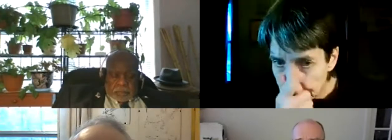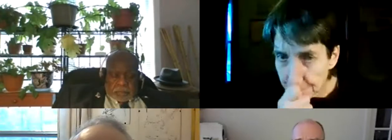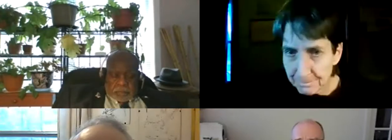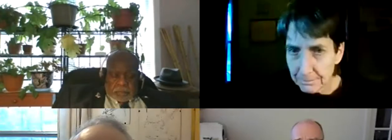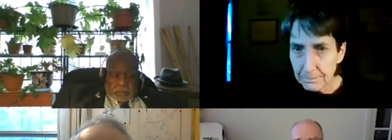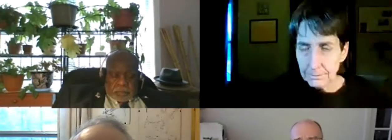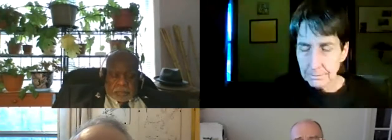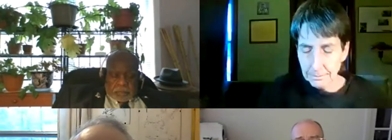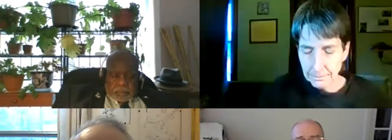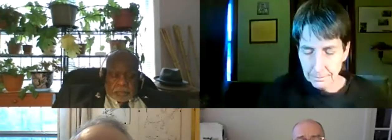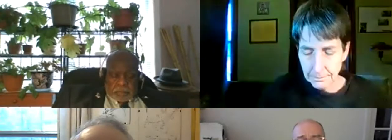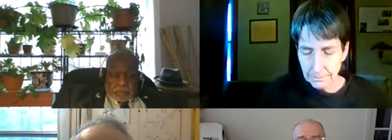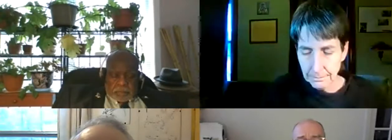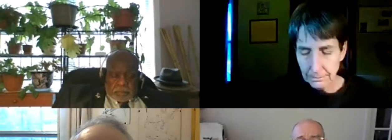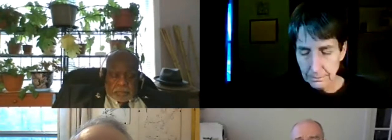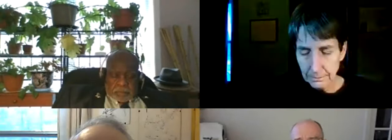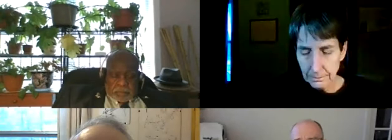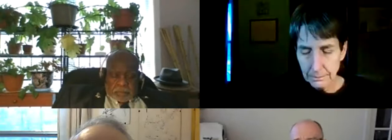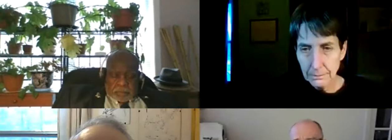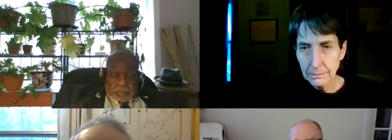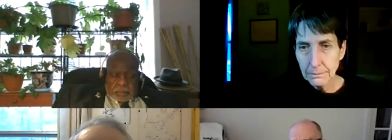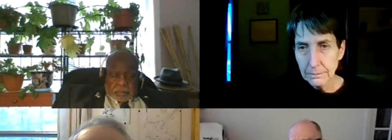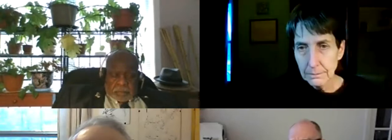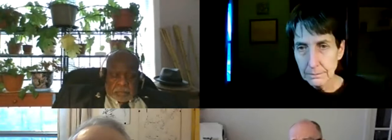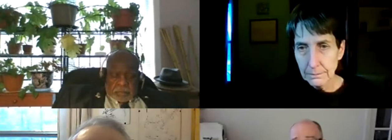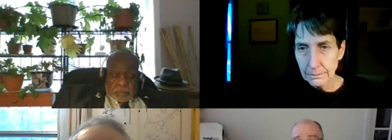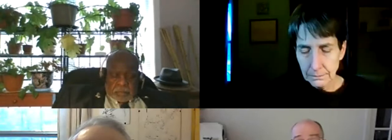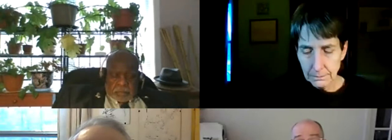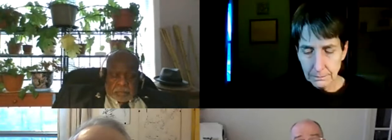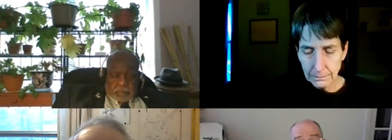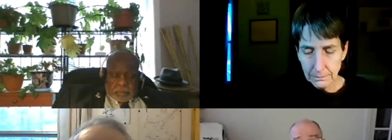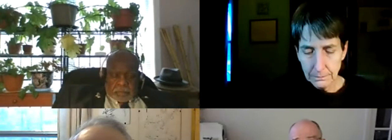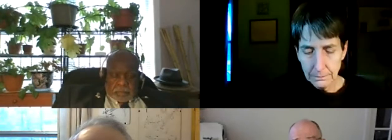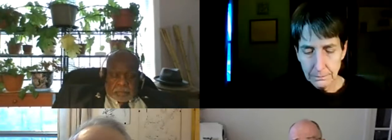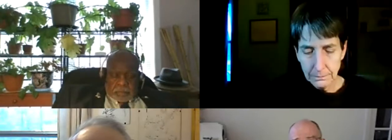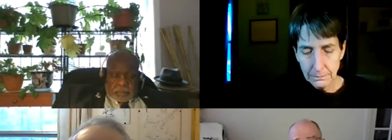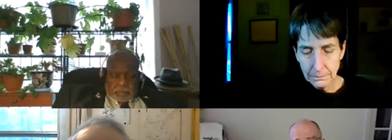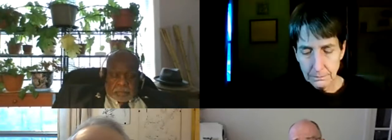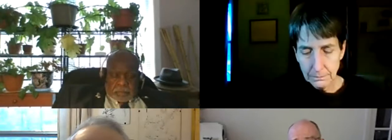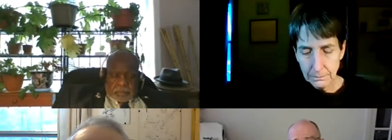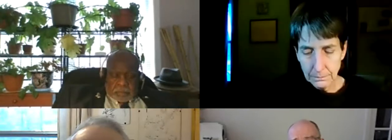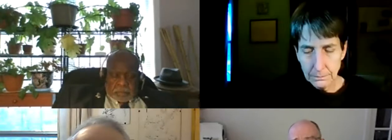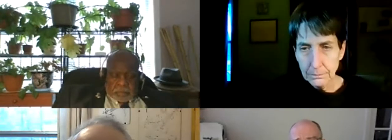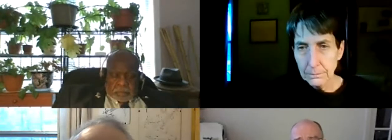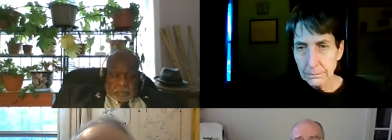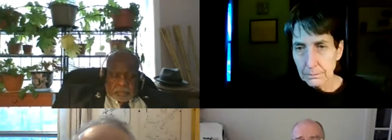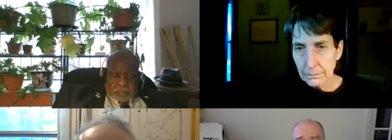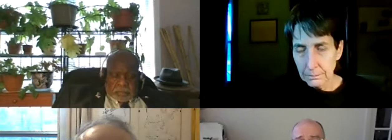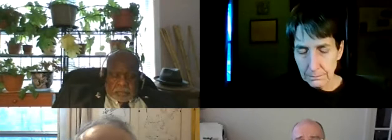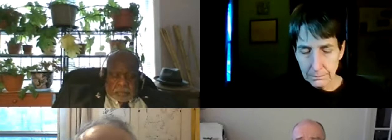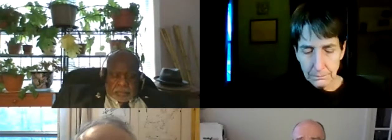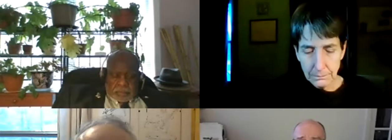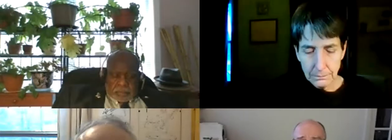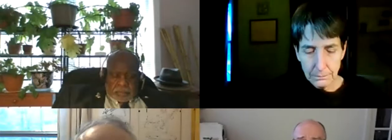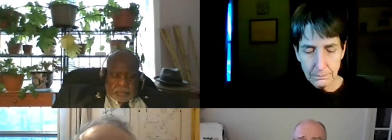communities, because we, our federal dollars have been shoring up a number of things. Like there are 2,000